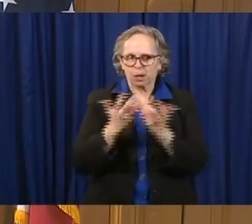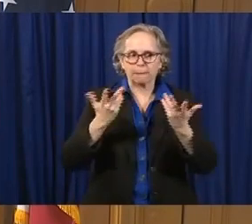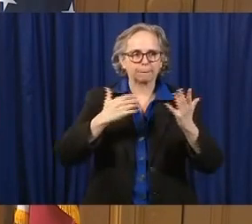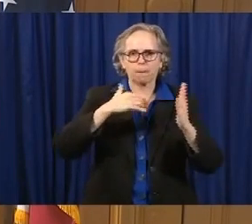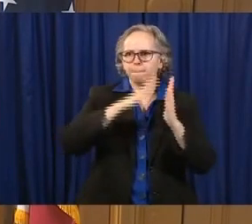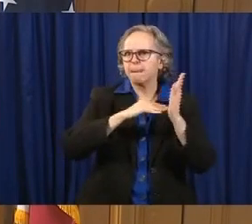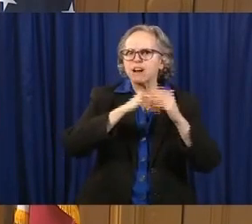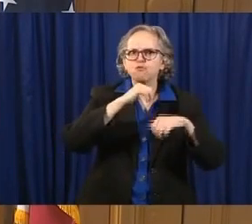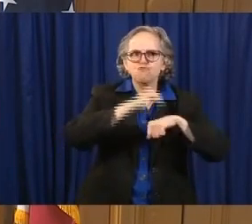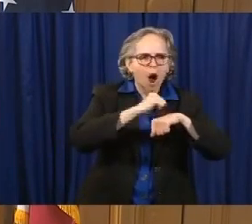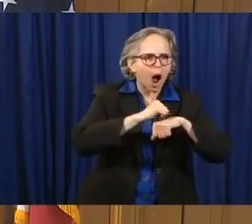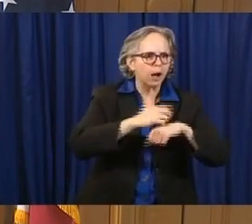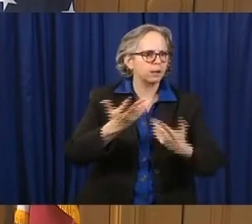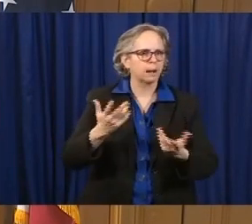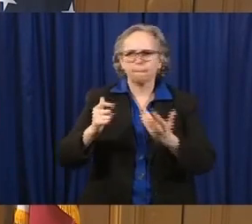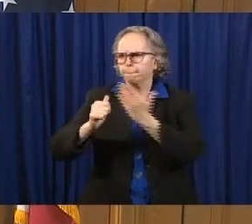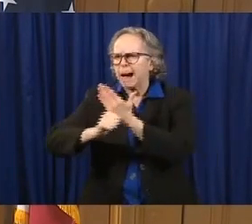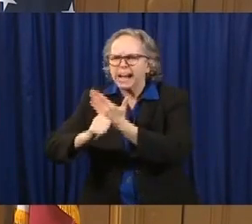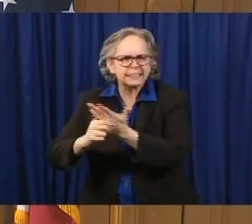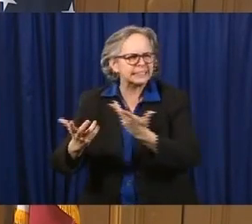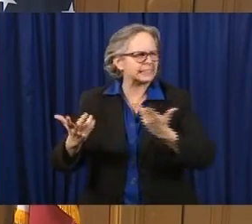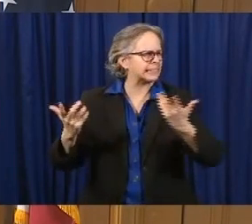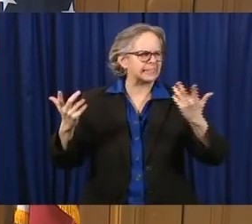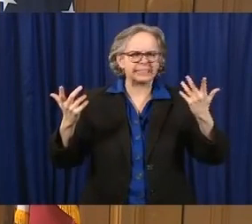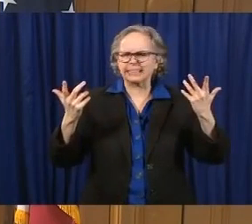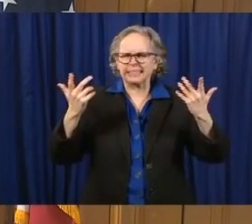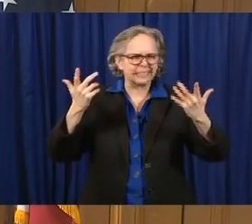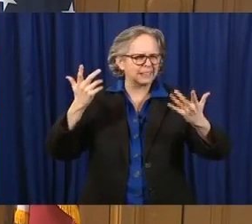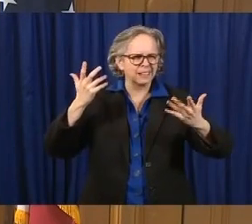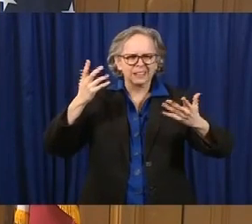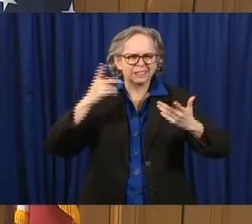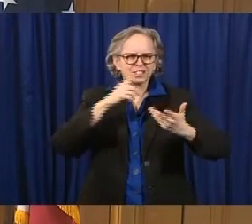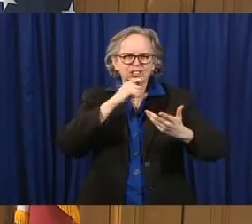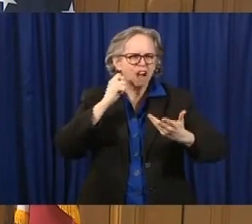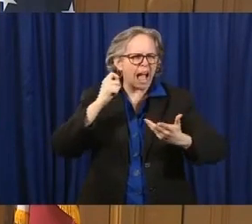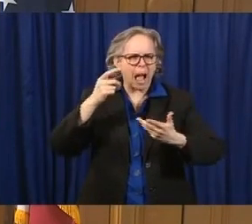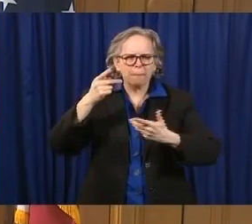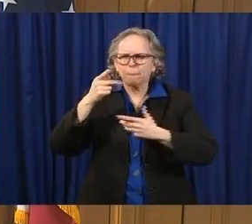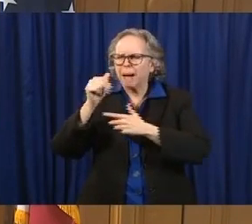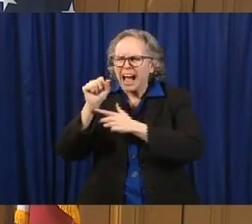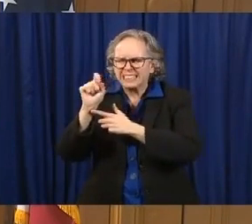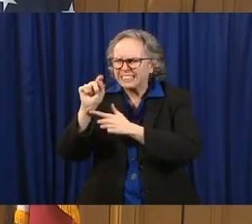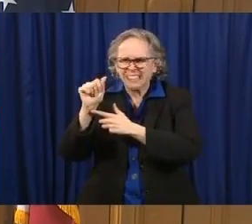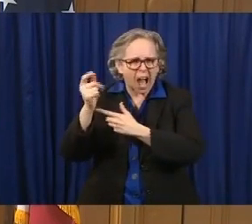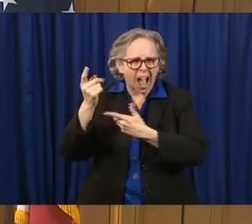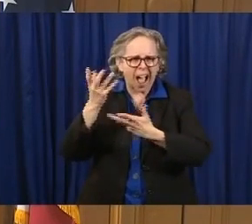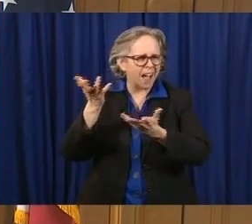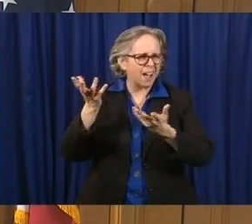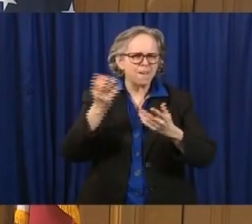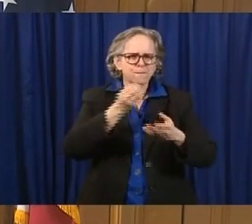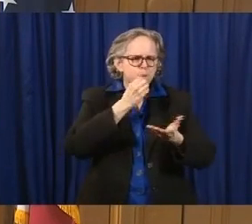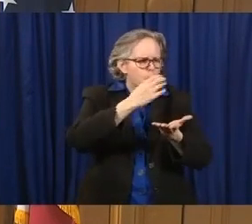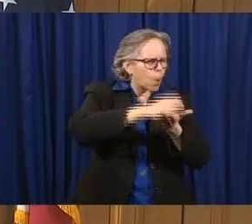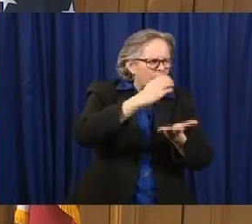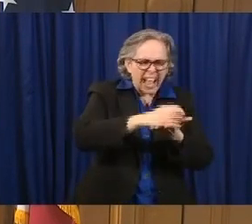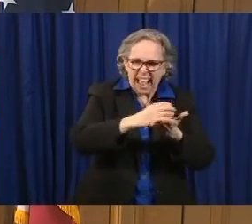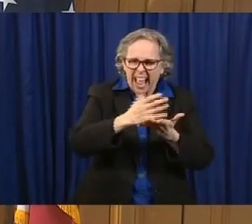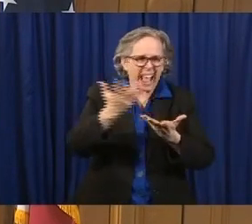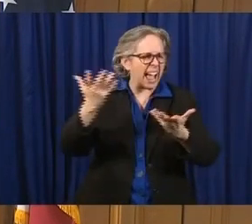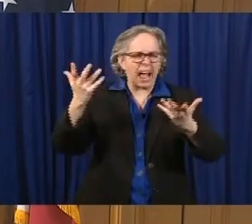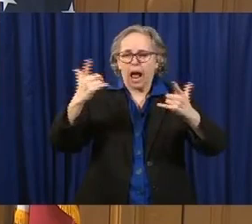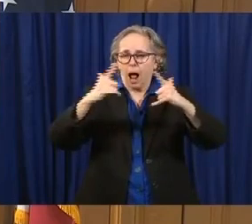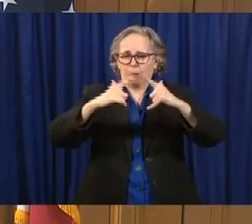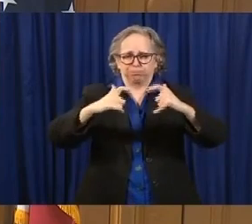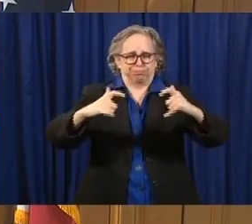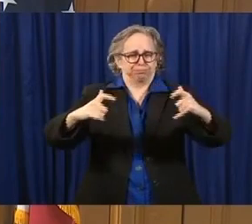magazine sticks, even something like dried pasta, food containers. Children are being